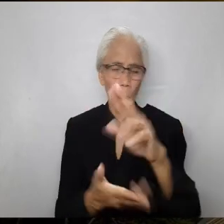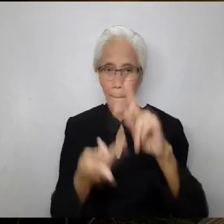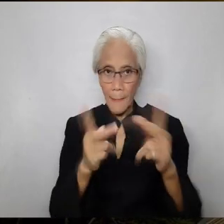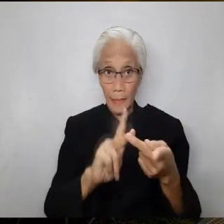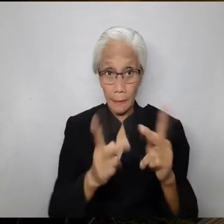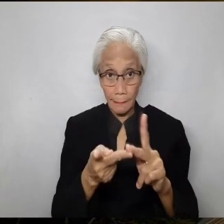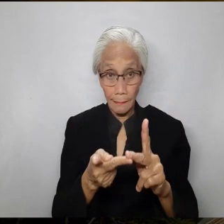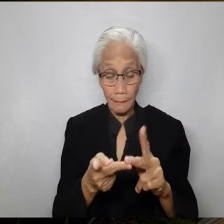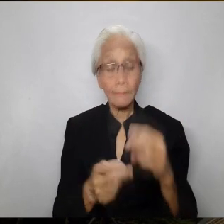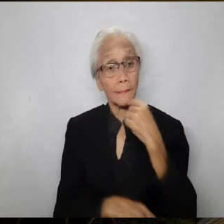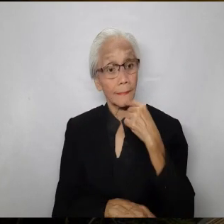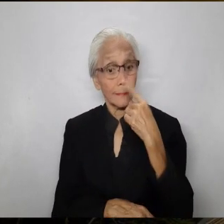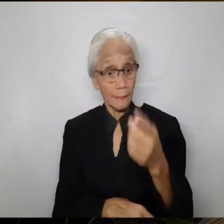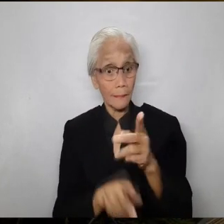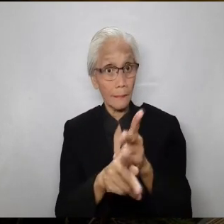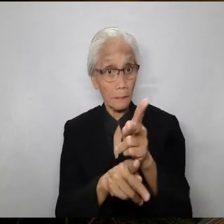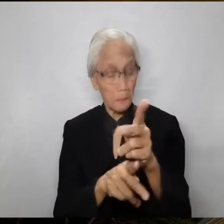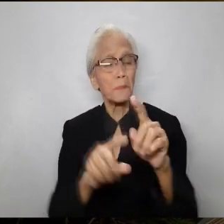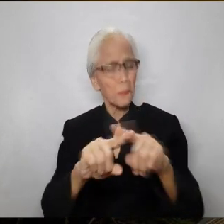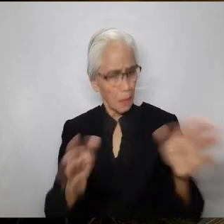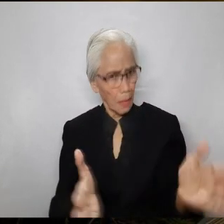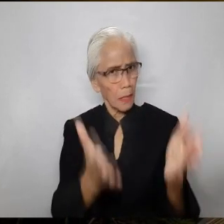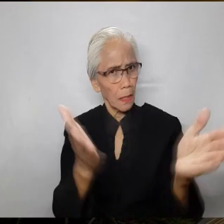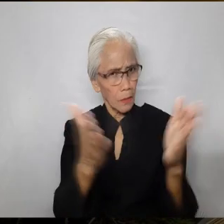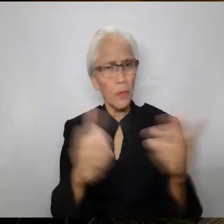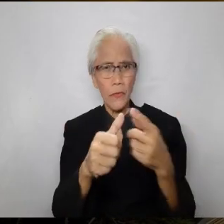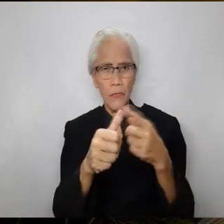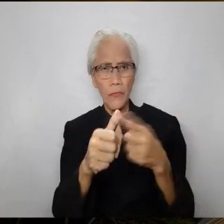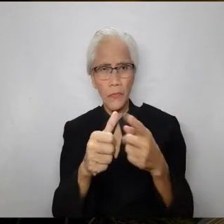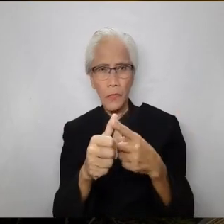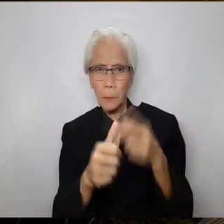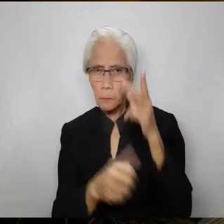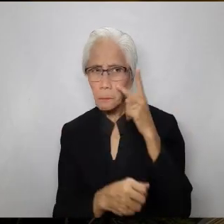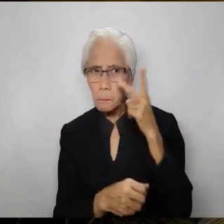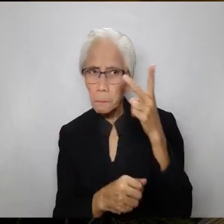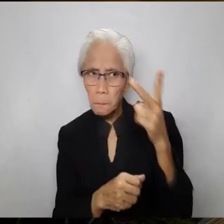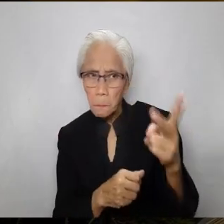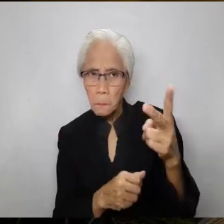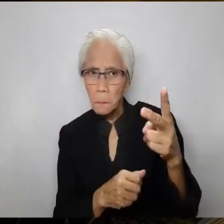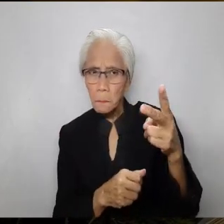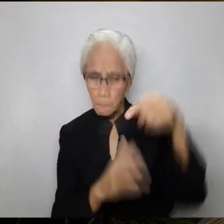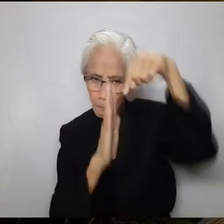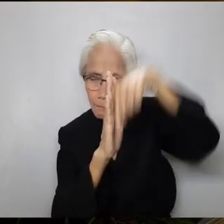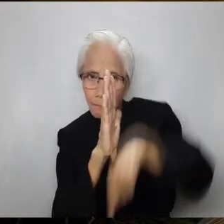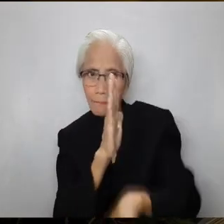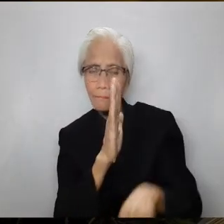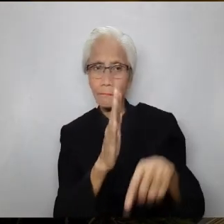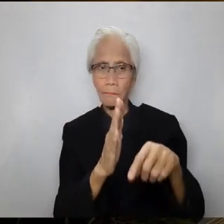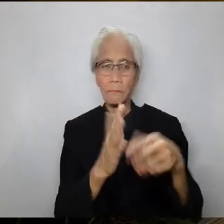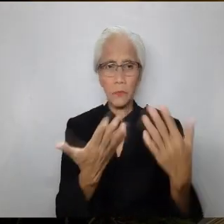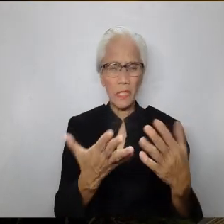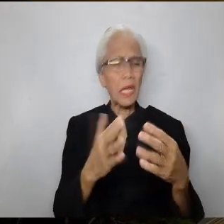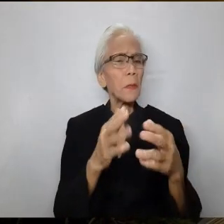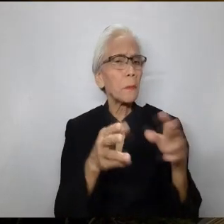or without your partner. I say professional, but I encourage you to first look deeply into